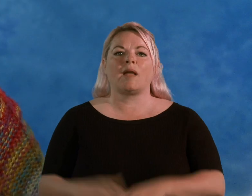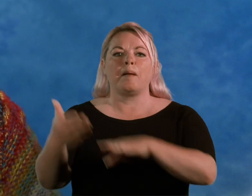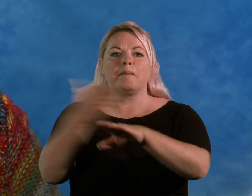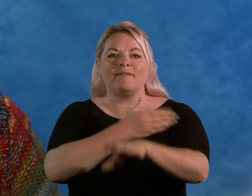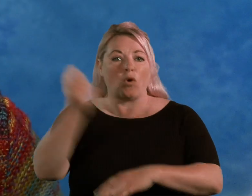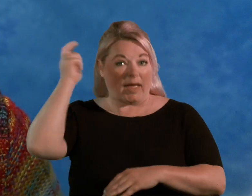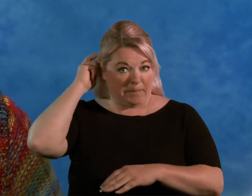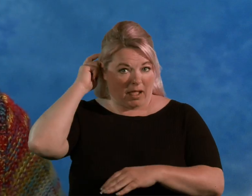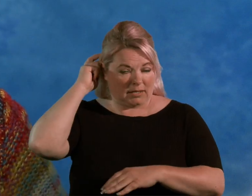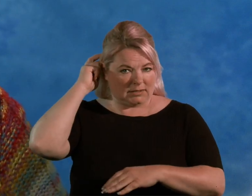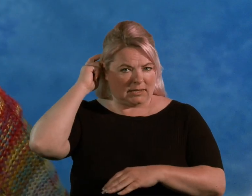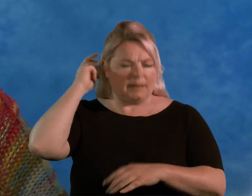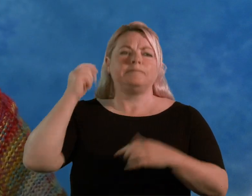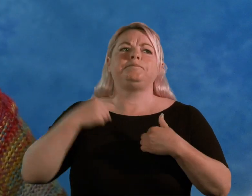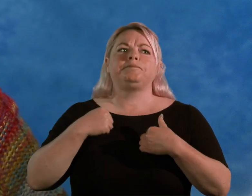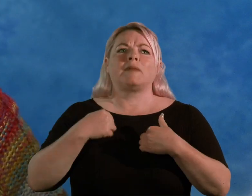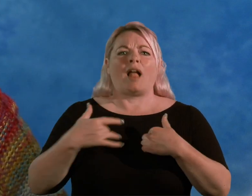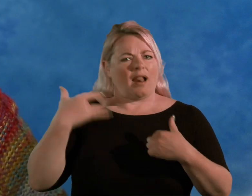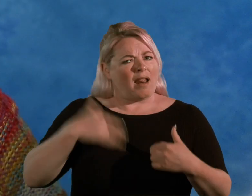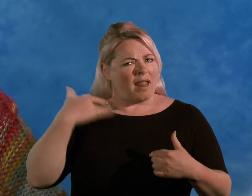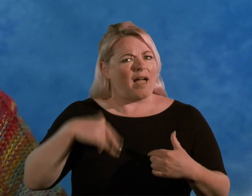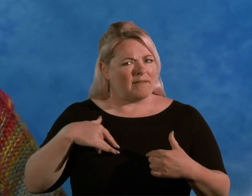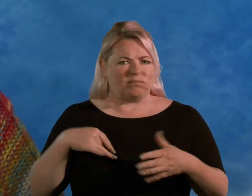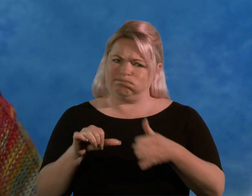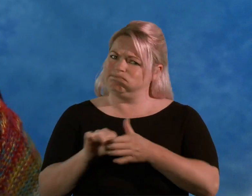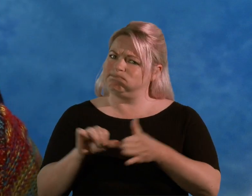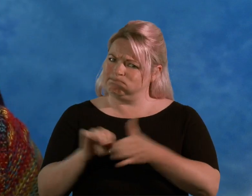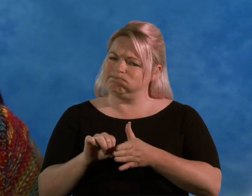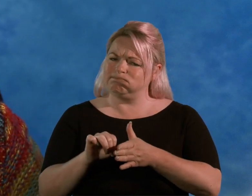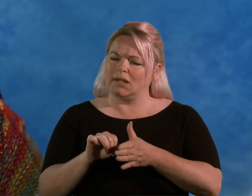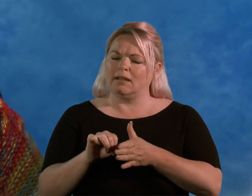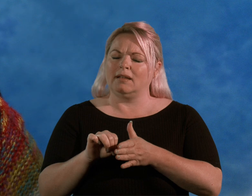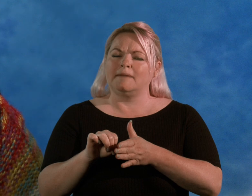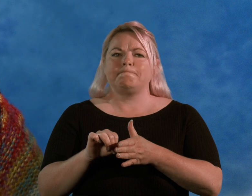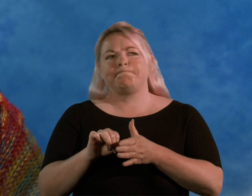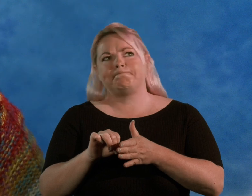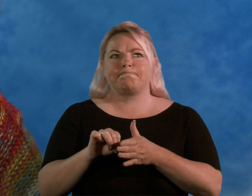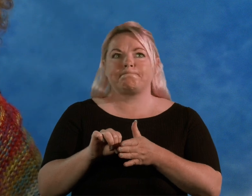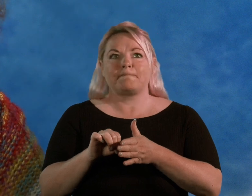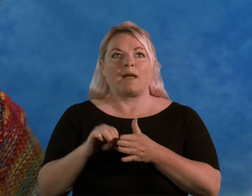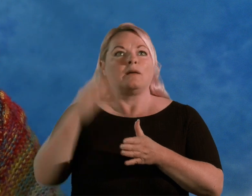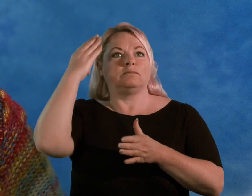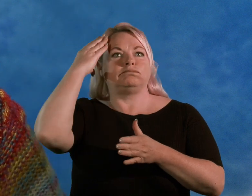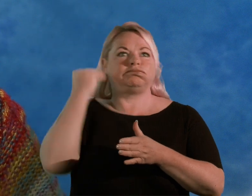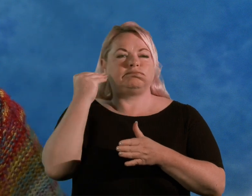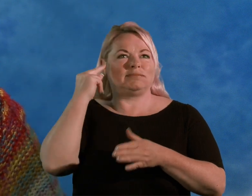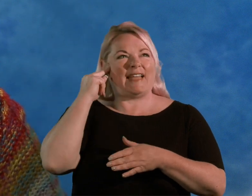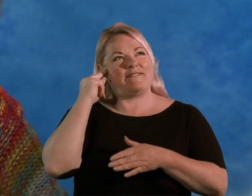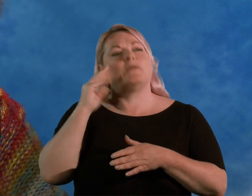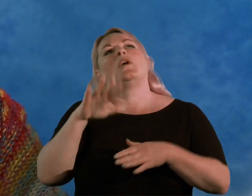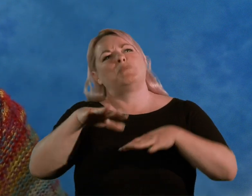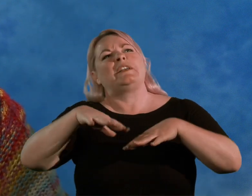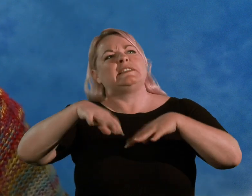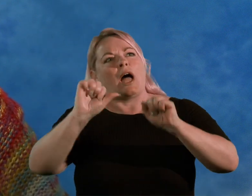before I had my cochlear implant, life was very difficult. I lost my hearing